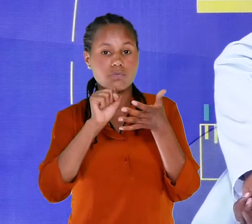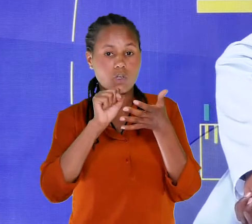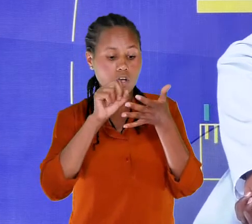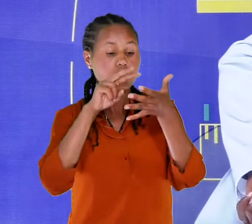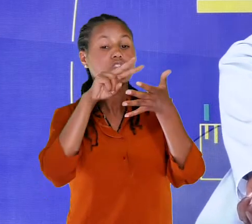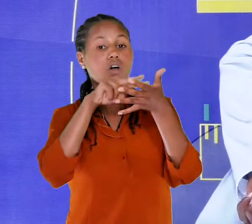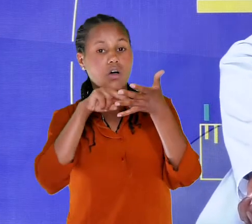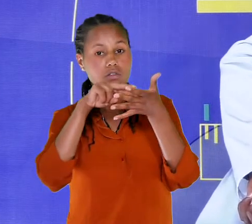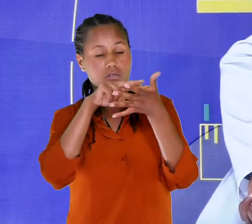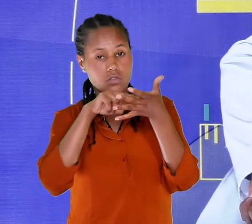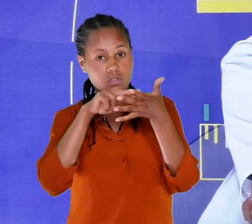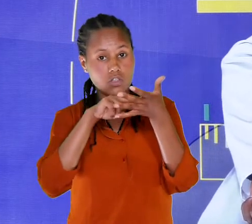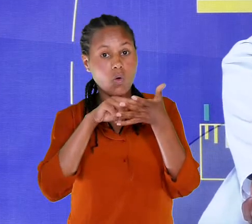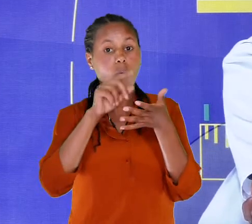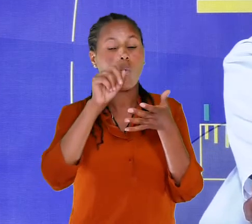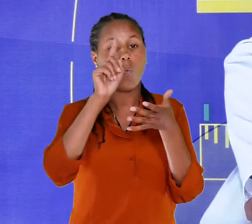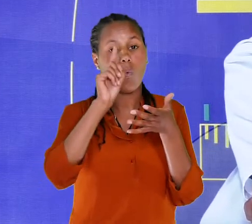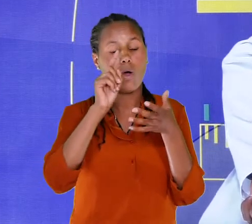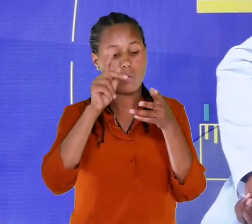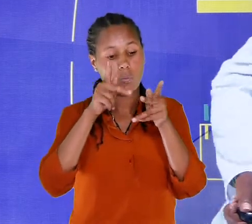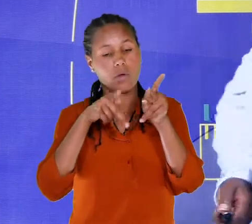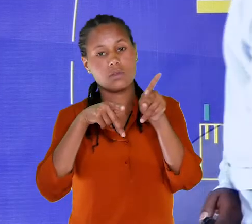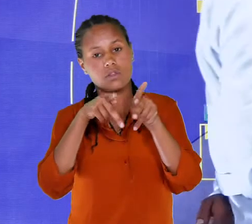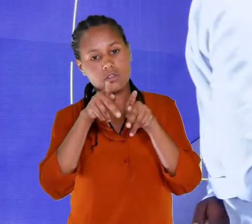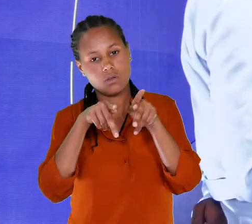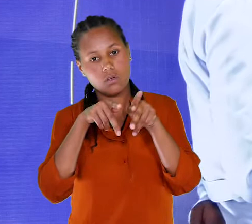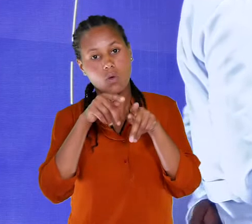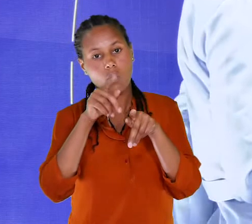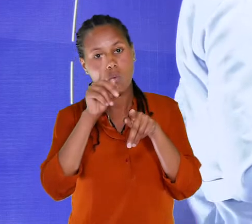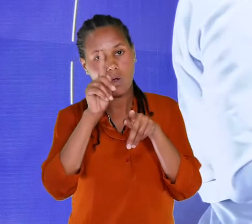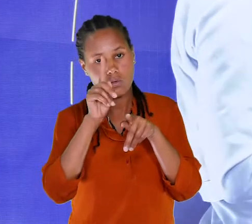because he is one person. Araga studies